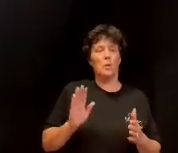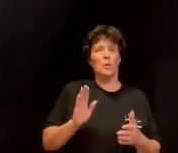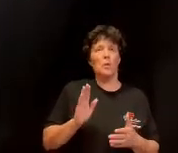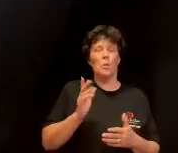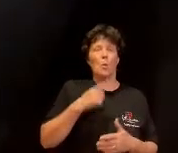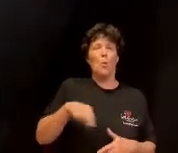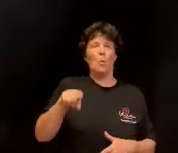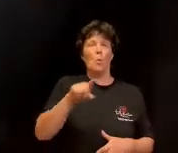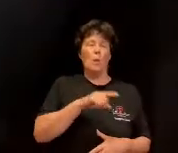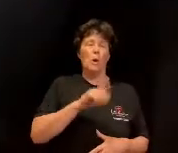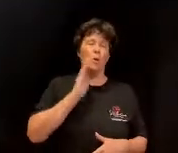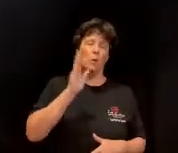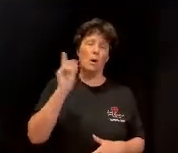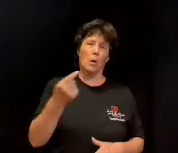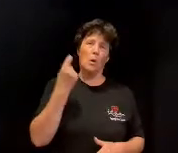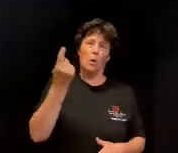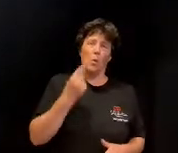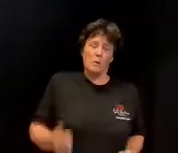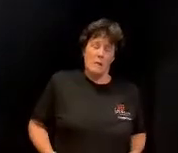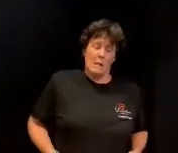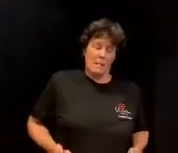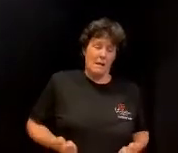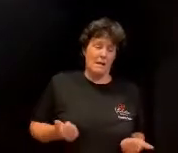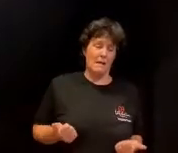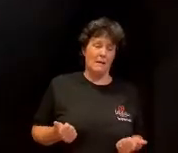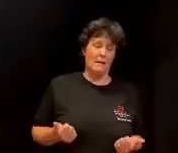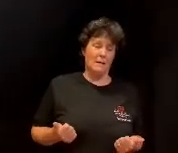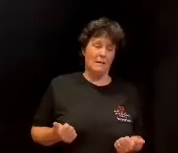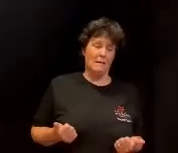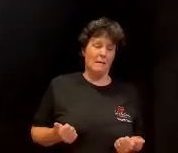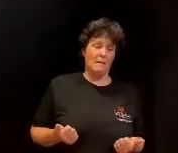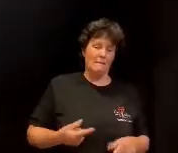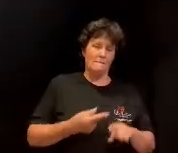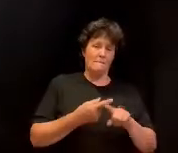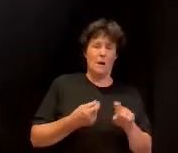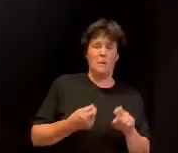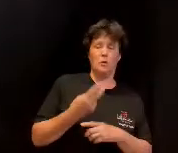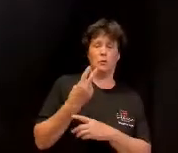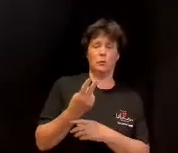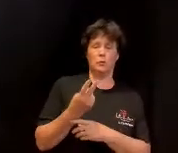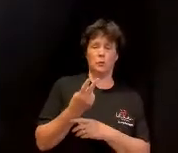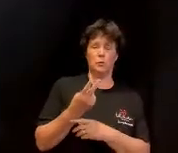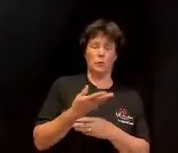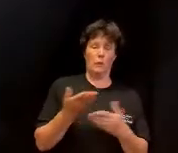we will always live our lives out of two bowls.